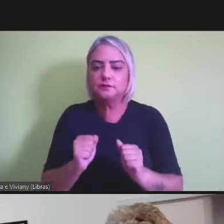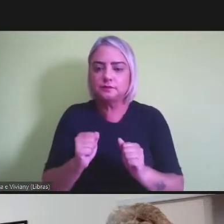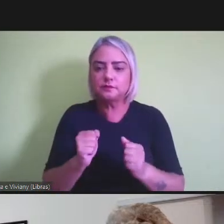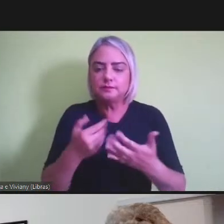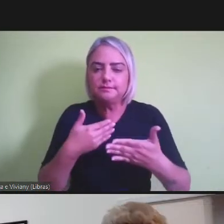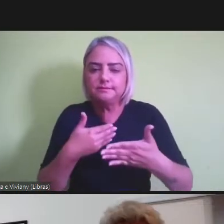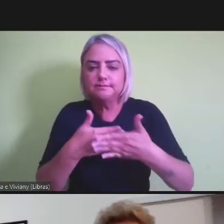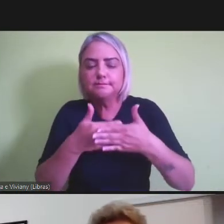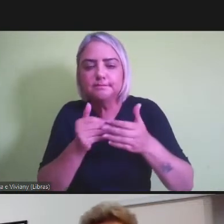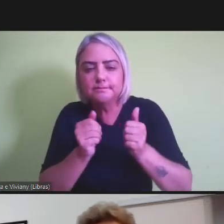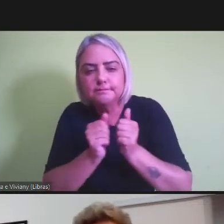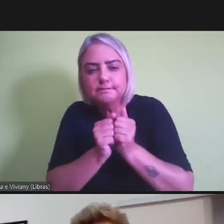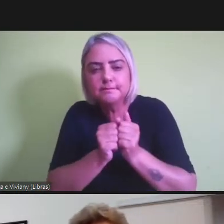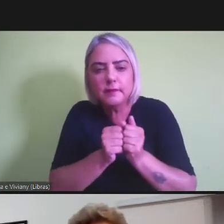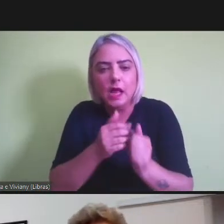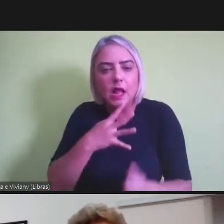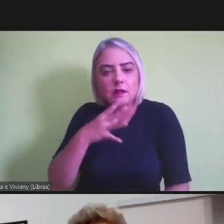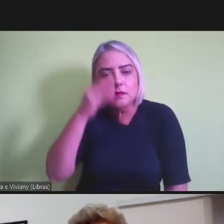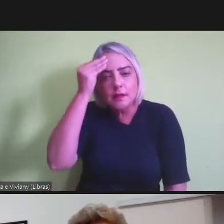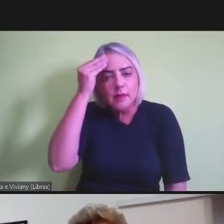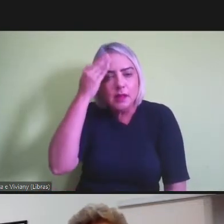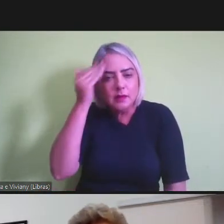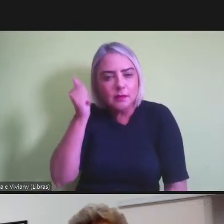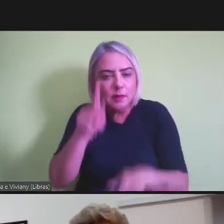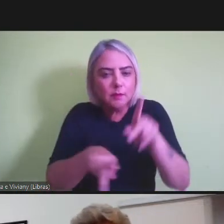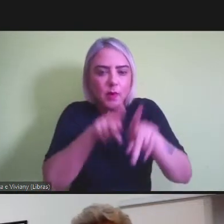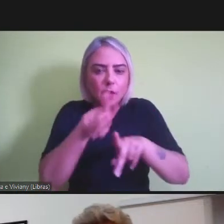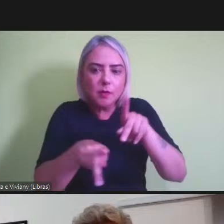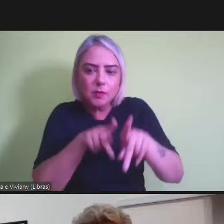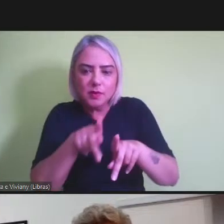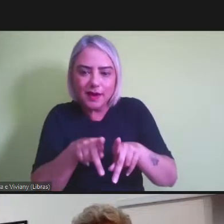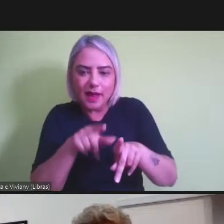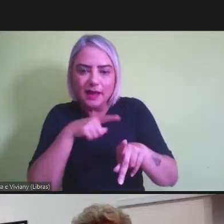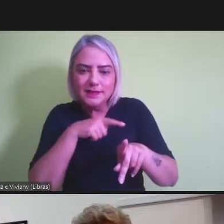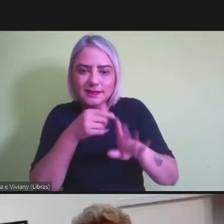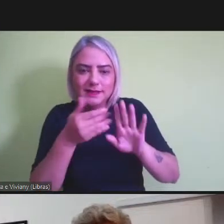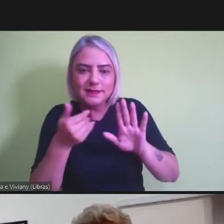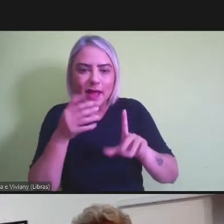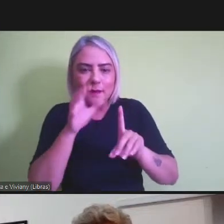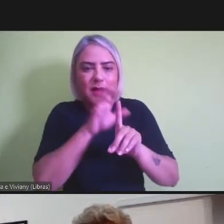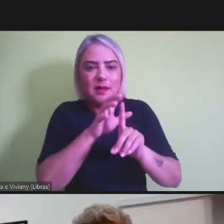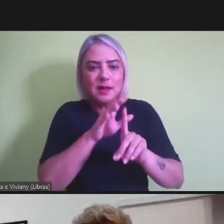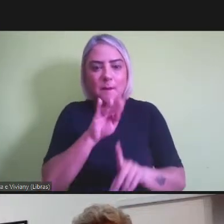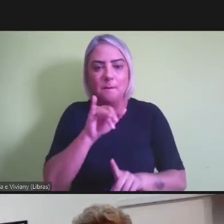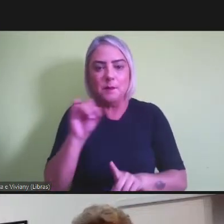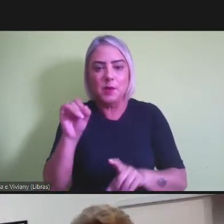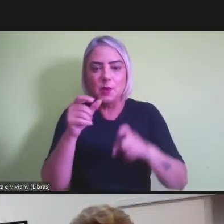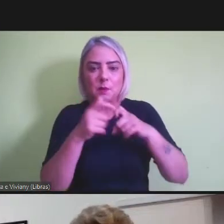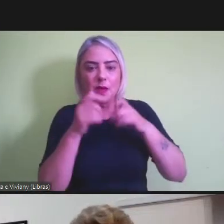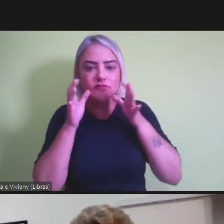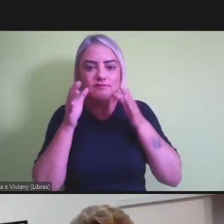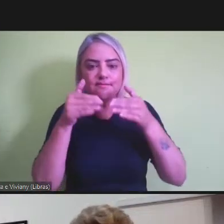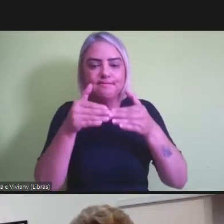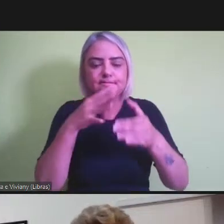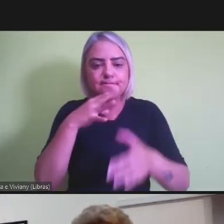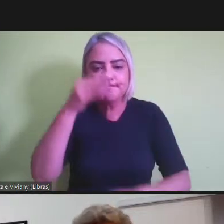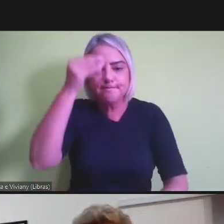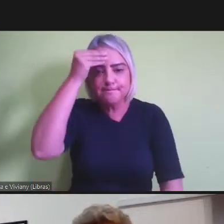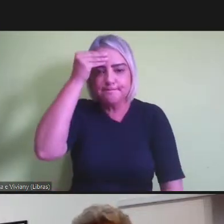healthcare can approximate themselves from the culture, for the popular knowledge, this constructing this